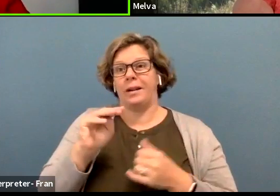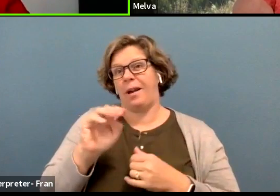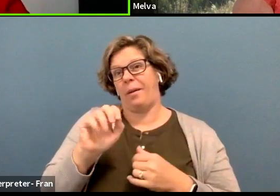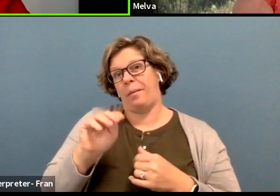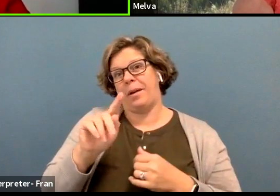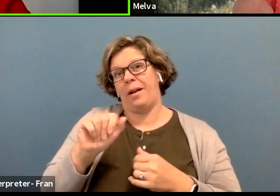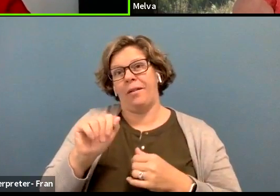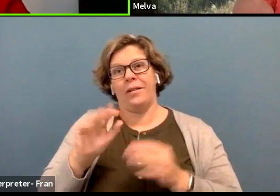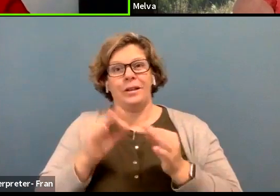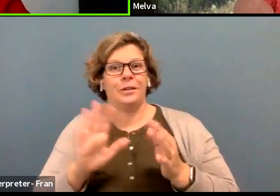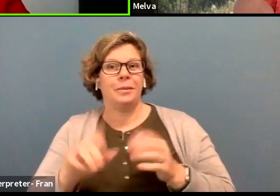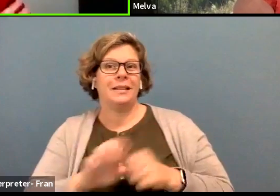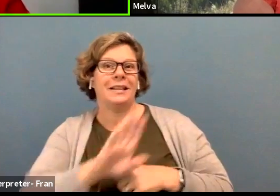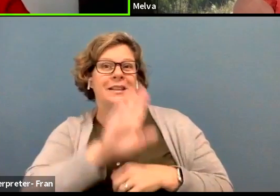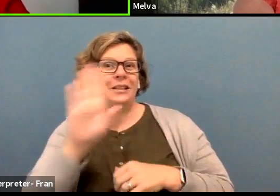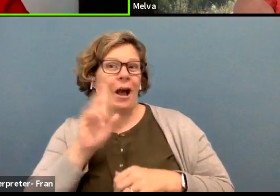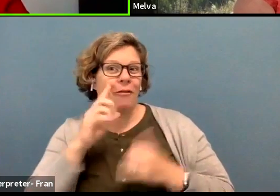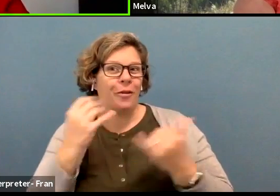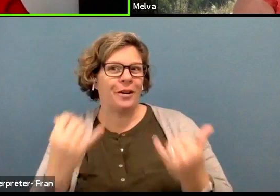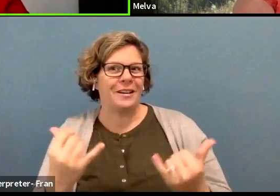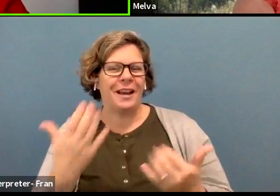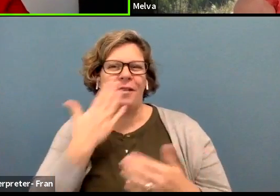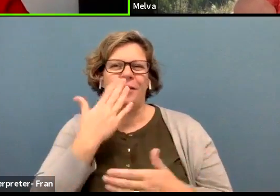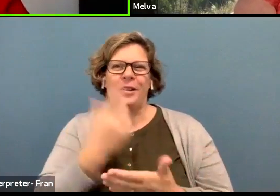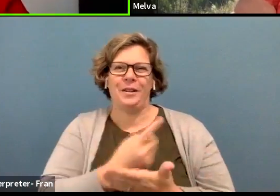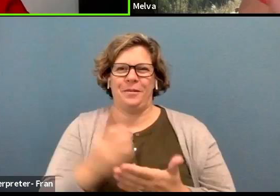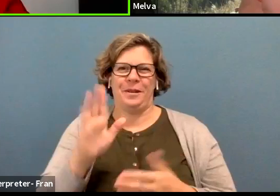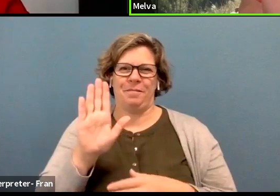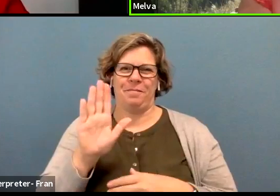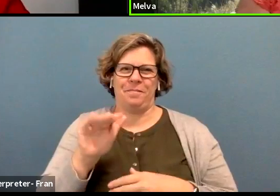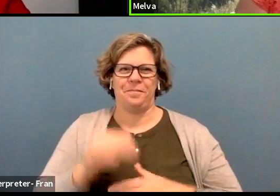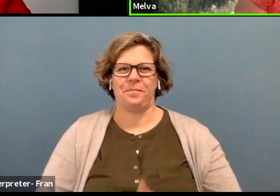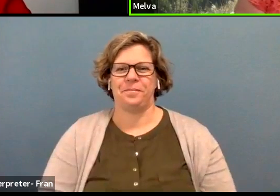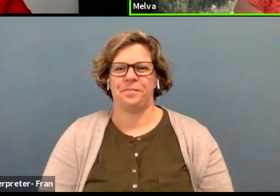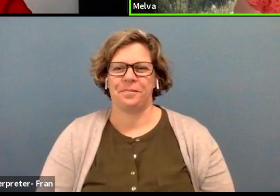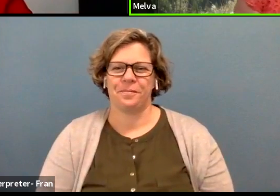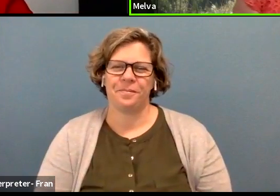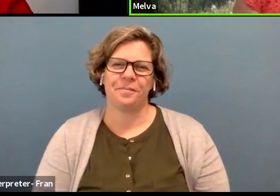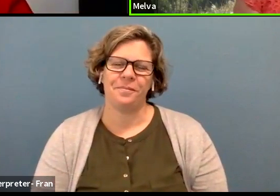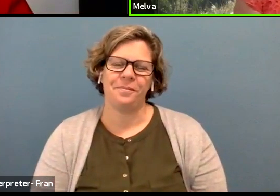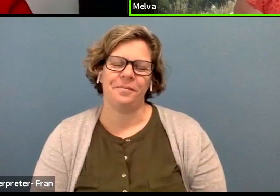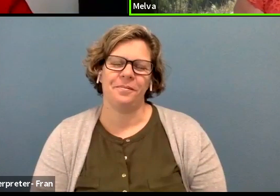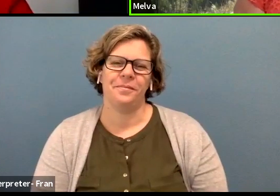Fran, and I say ciao for now. Have a great week. Bye.